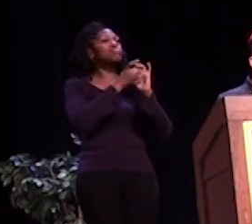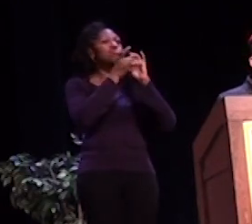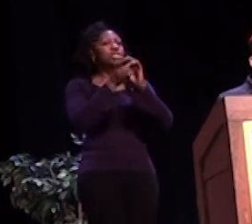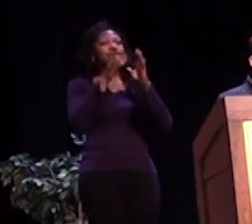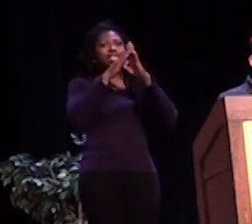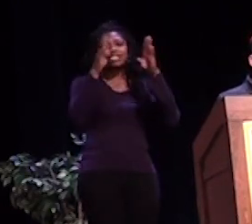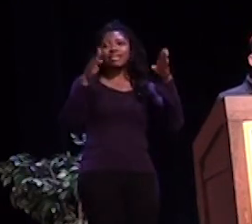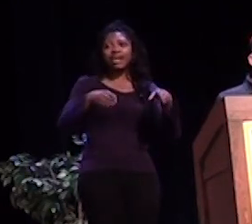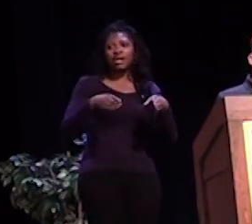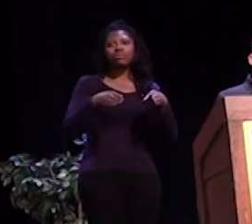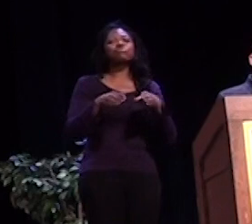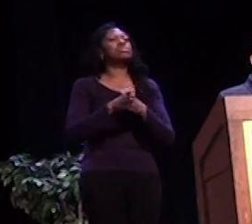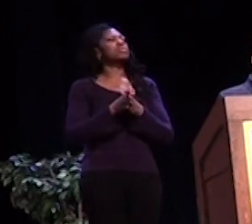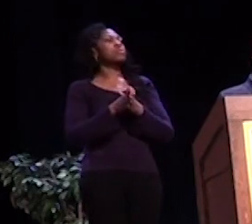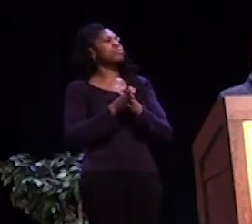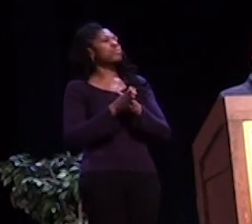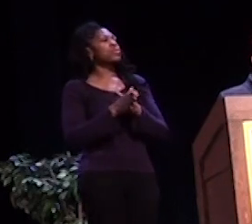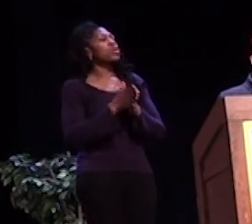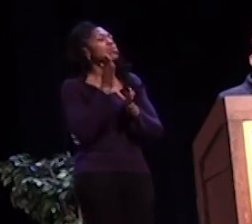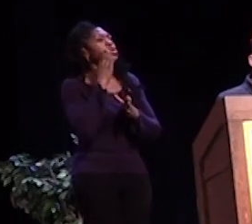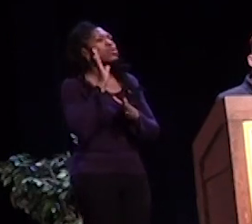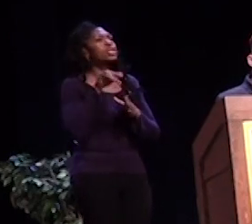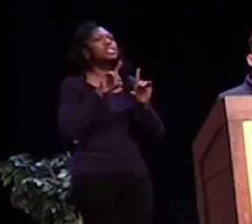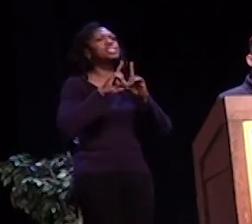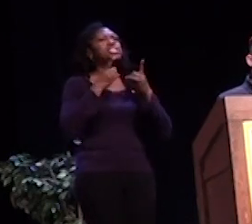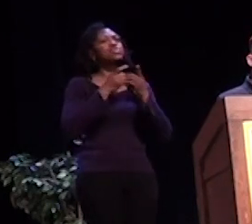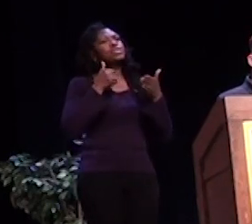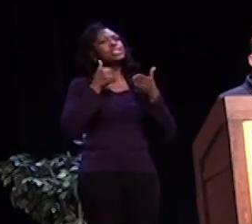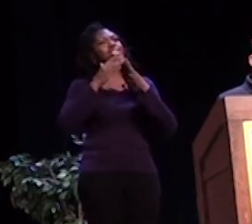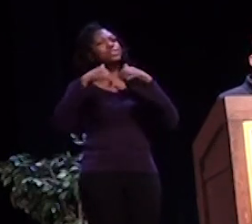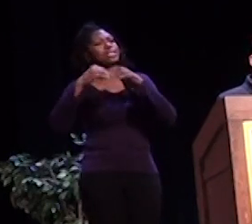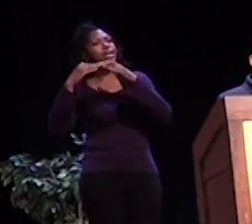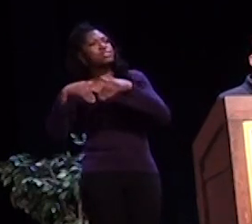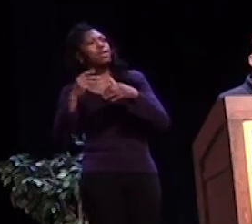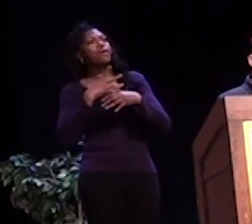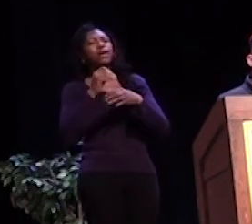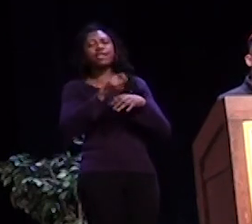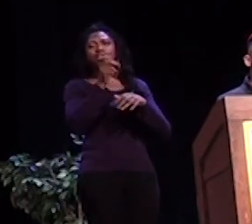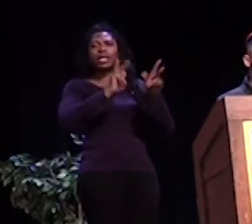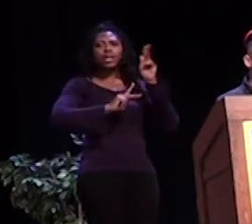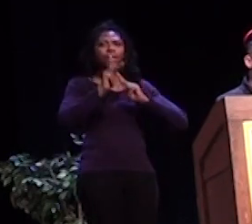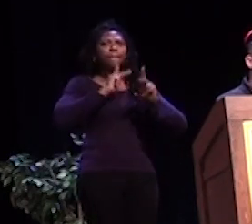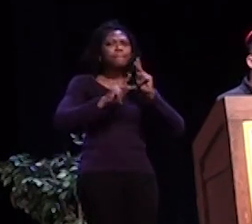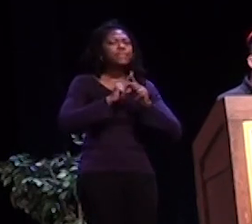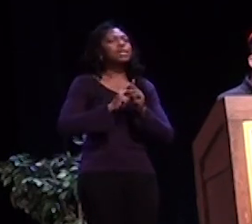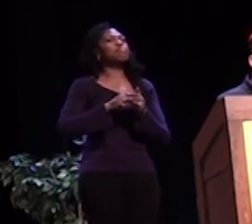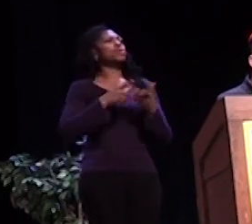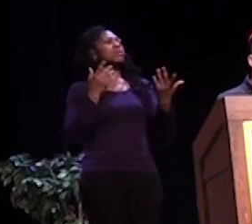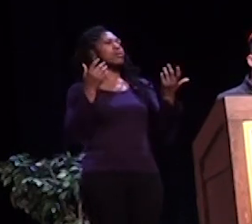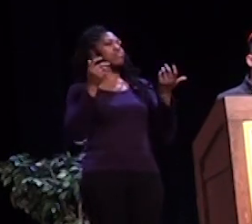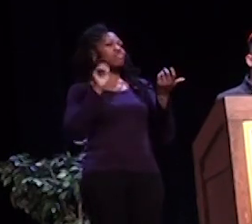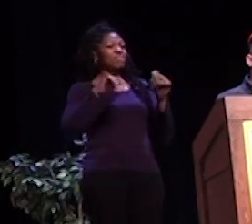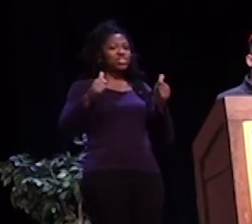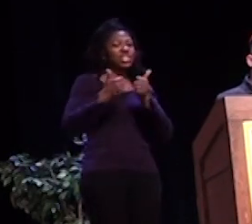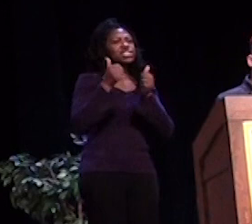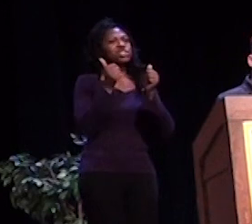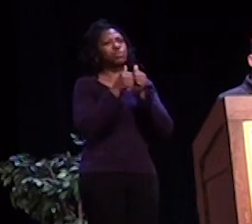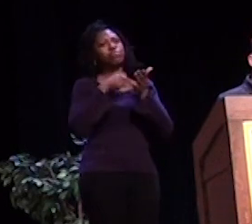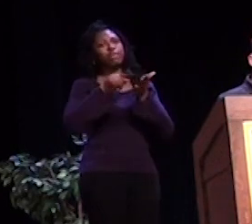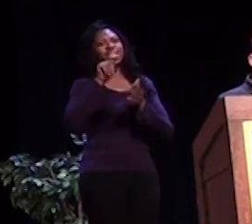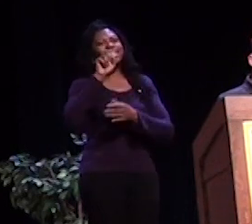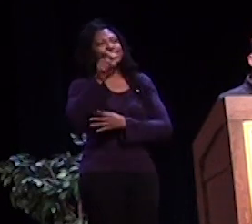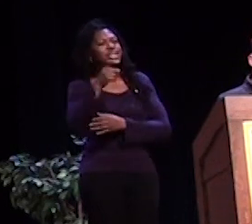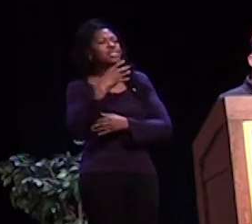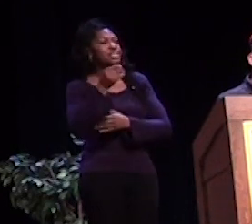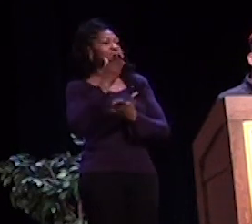that gentrification has exploded near downtown, and many elders and families are facing difficulty paying taxes on generational homes, and families are finding